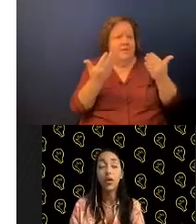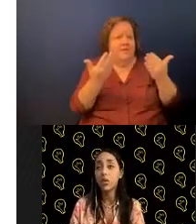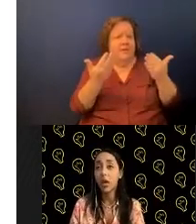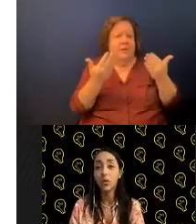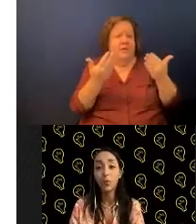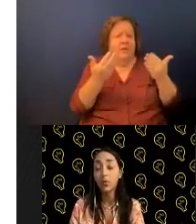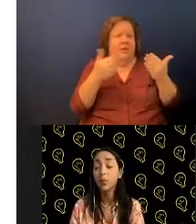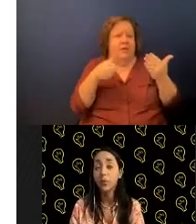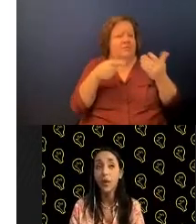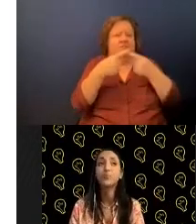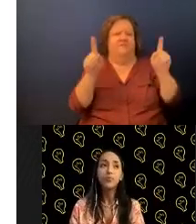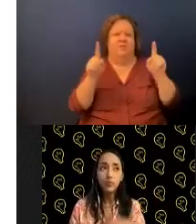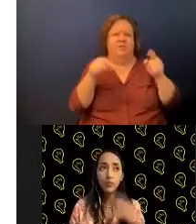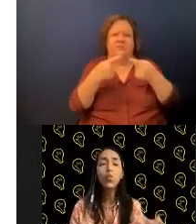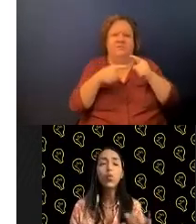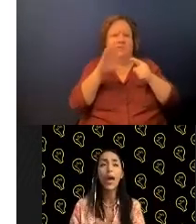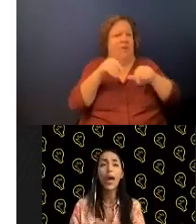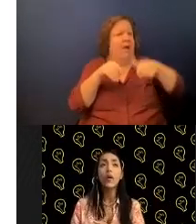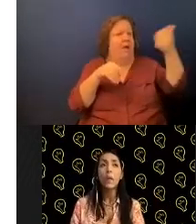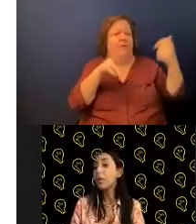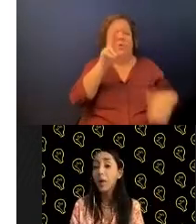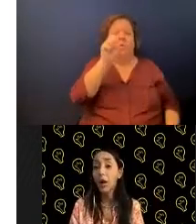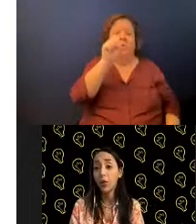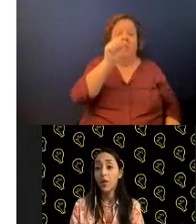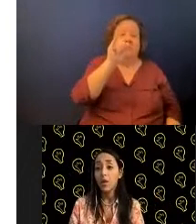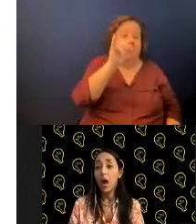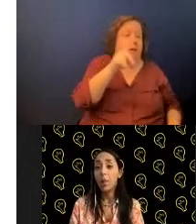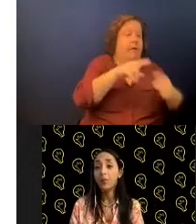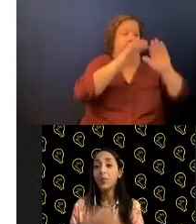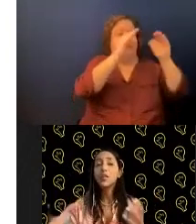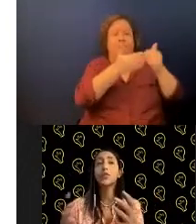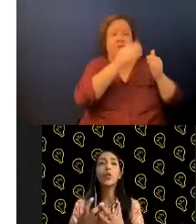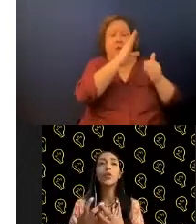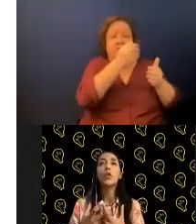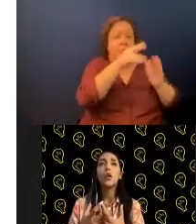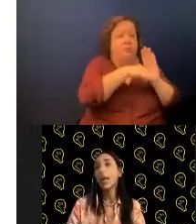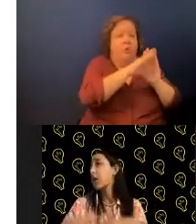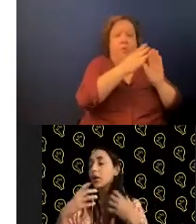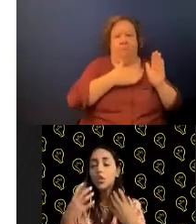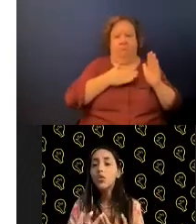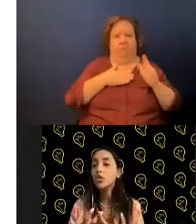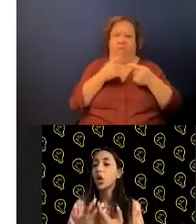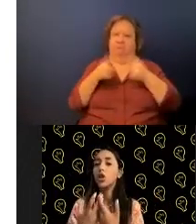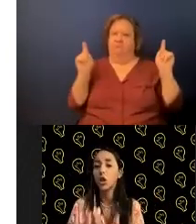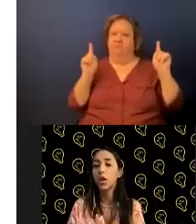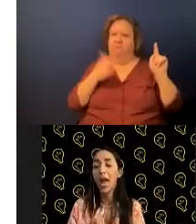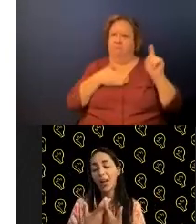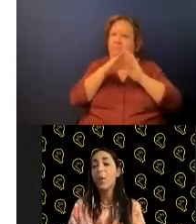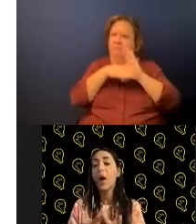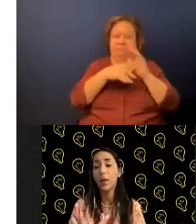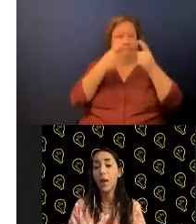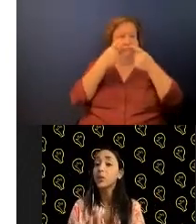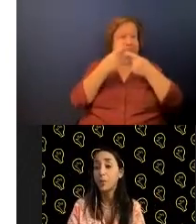other international cooperation program we have been part of. This feels like a huge learning